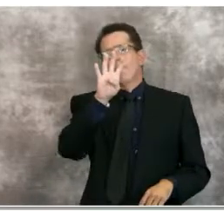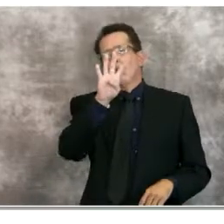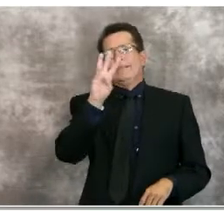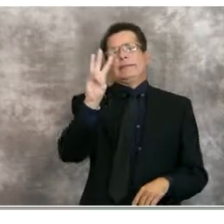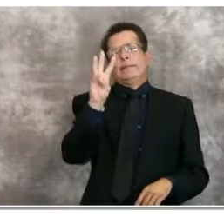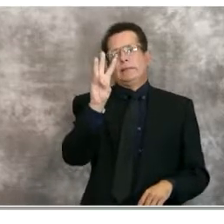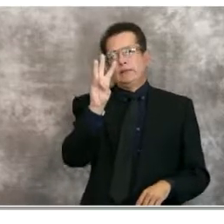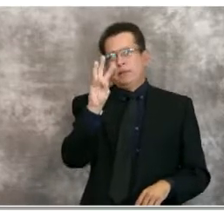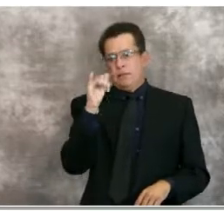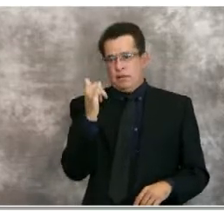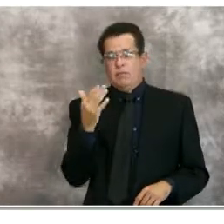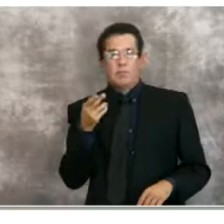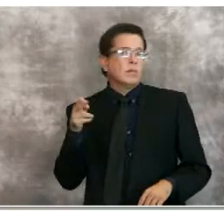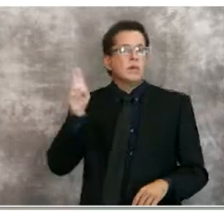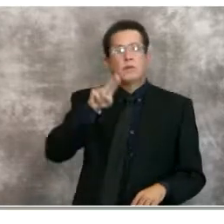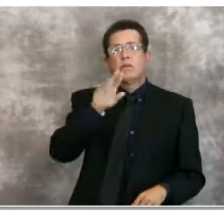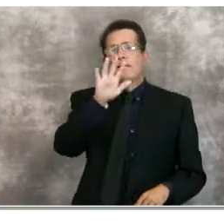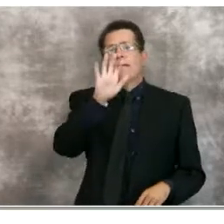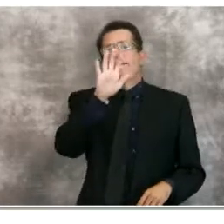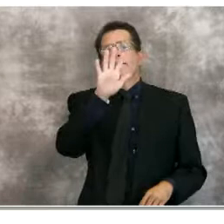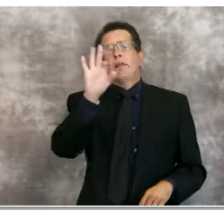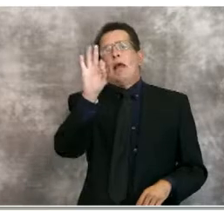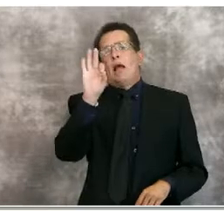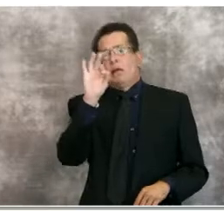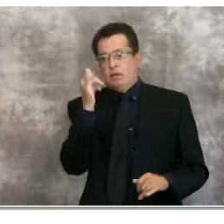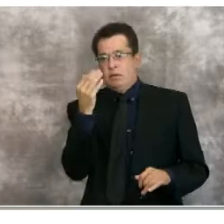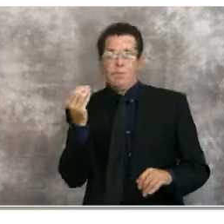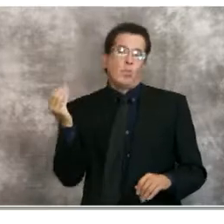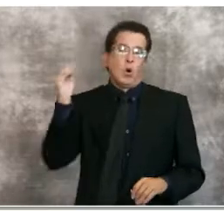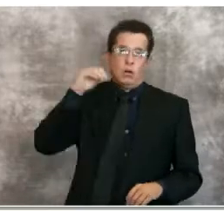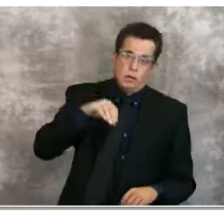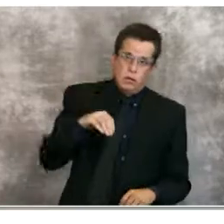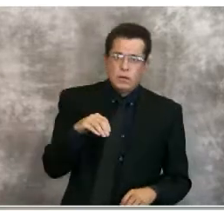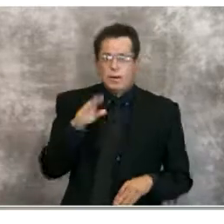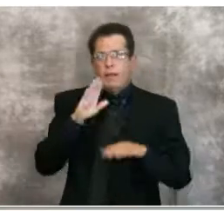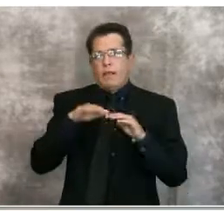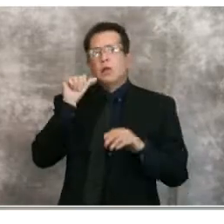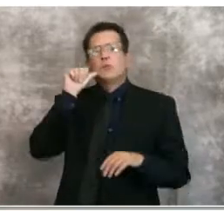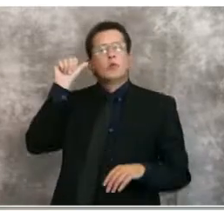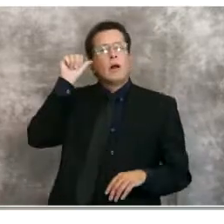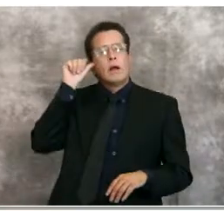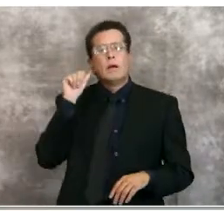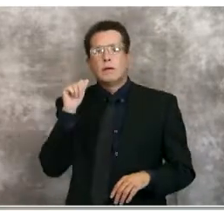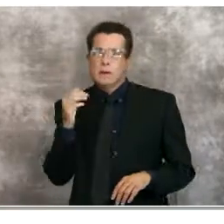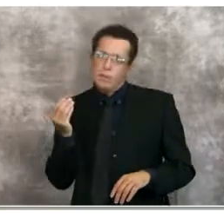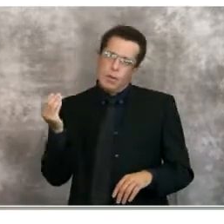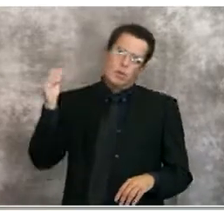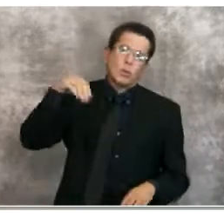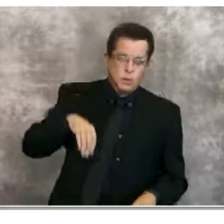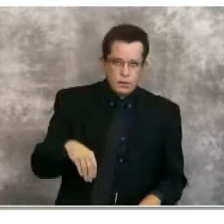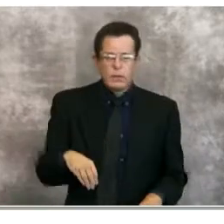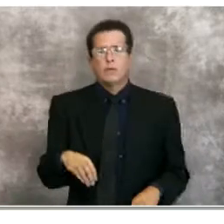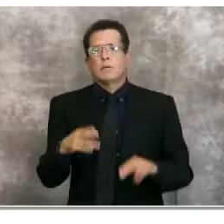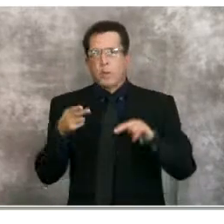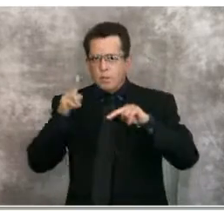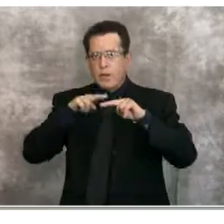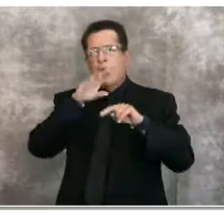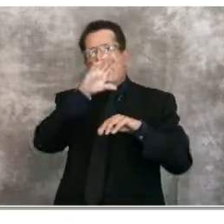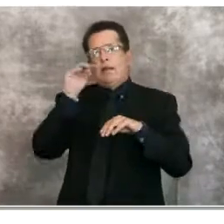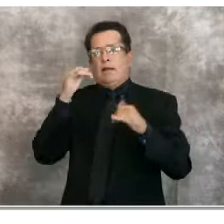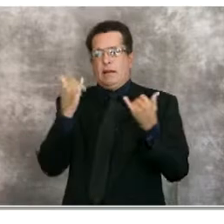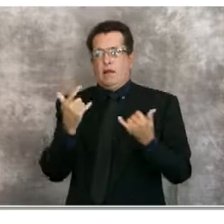21,446, which is 559 more cases than reported yesterday, and